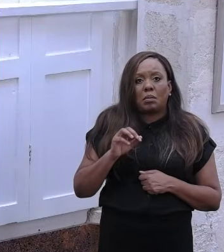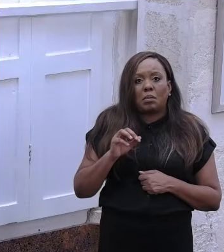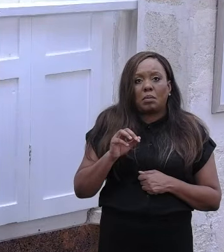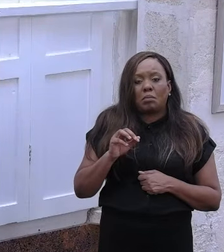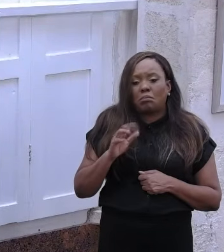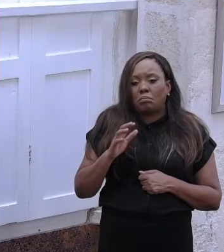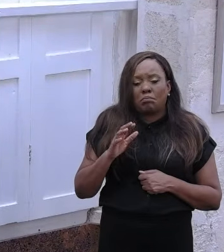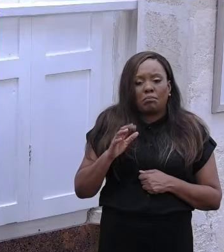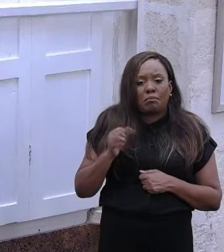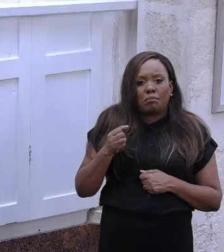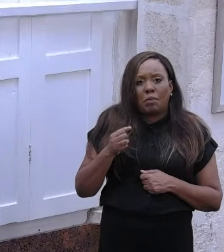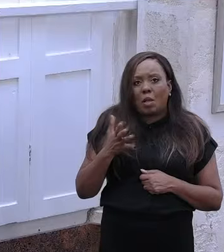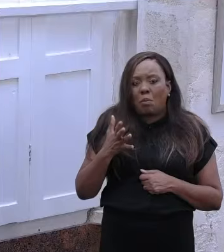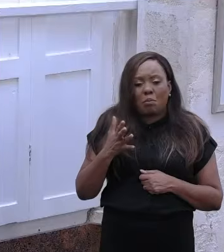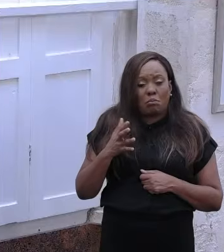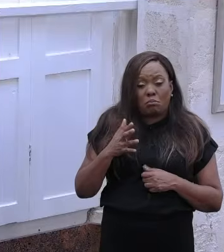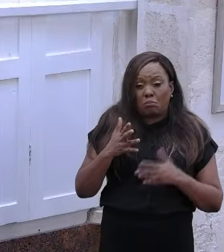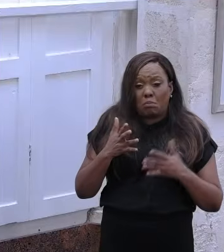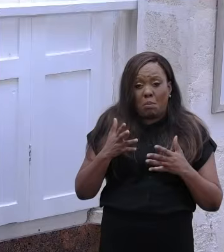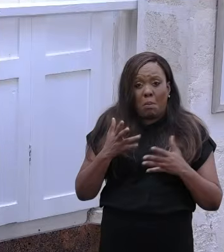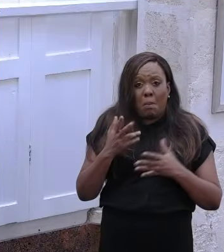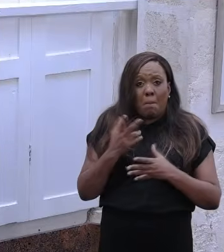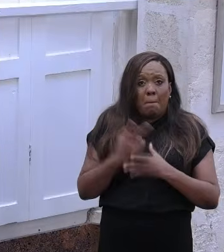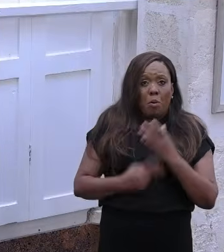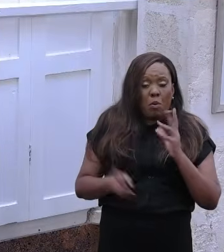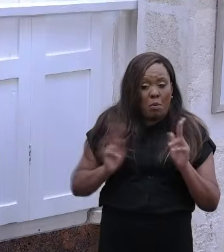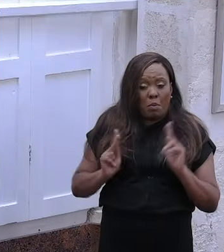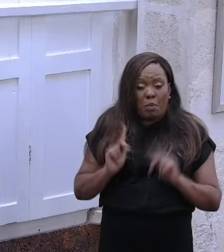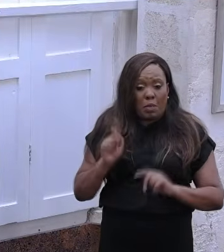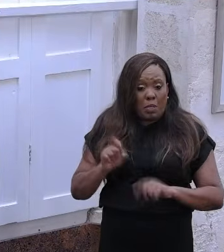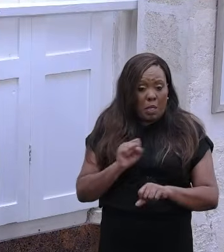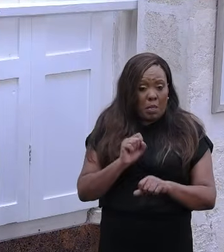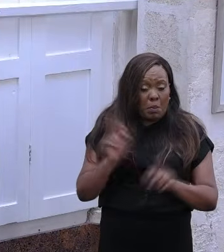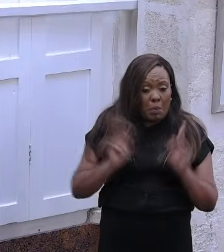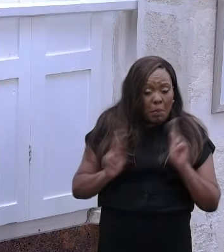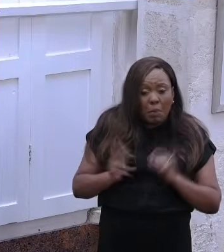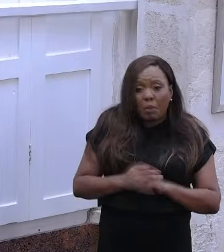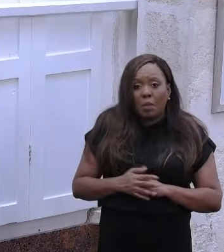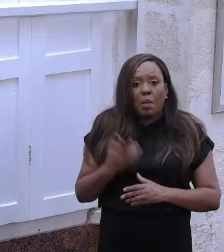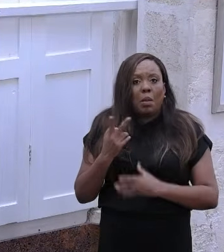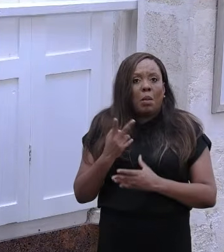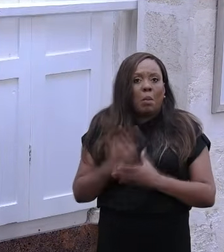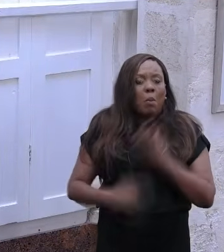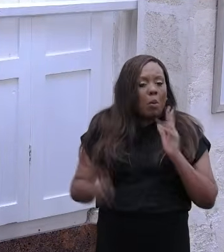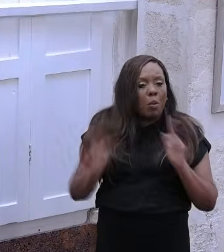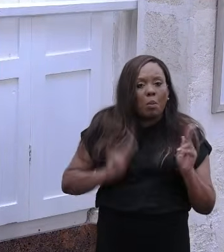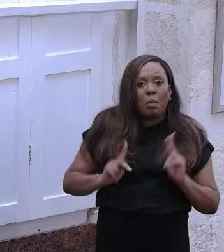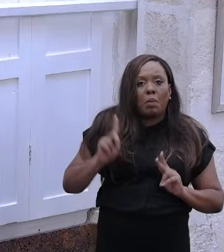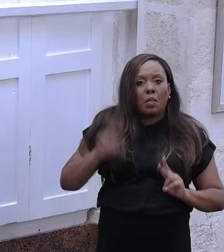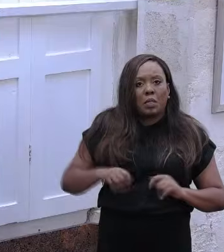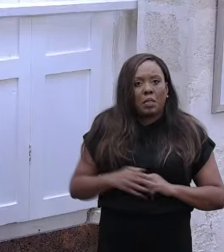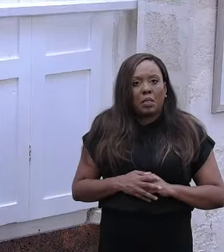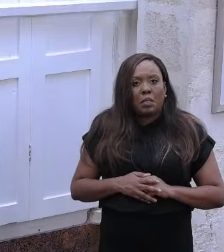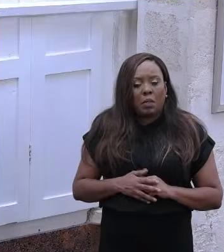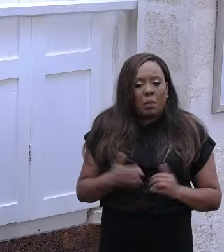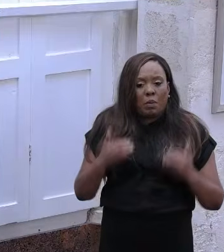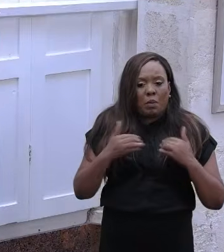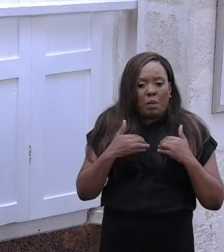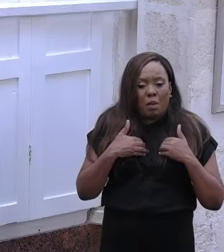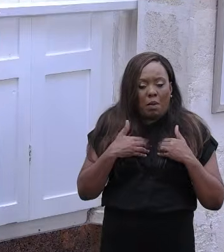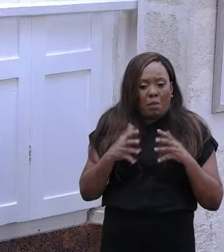countries need an airport. Right now, we have more people to contribute to help us build an